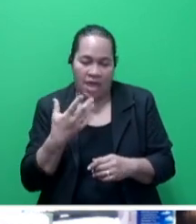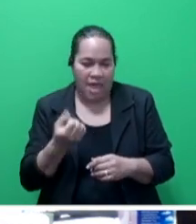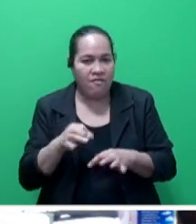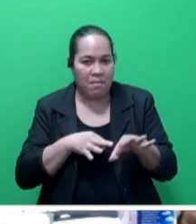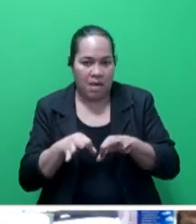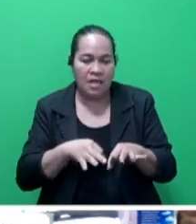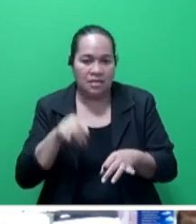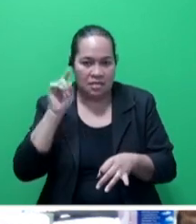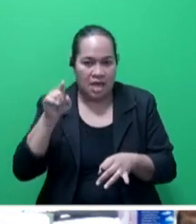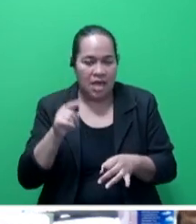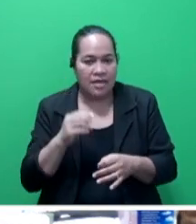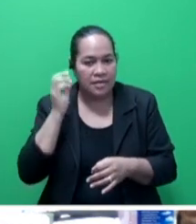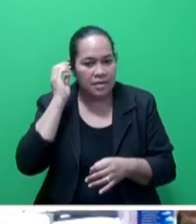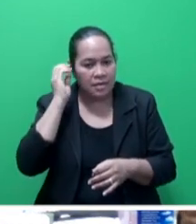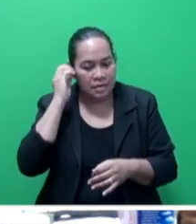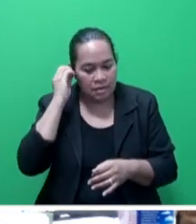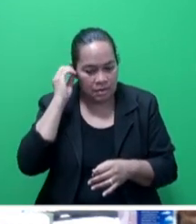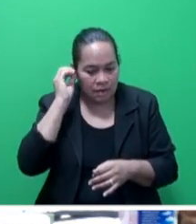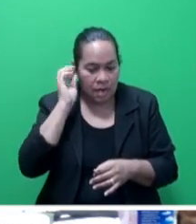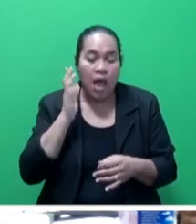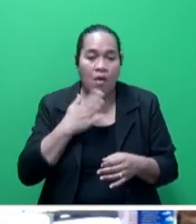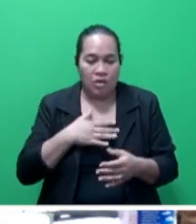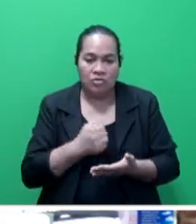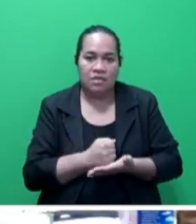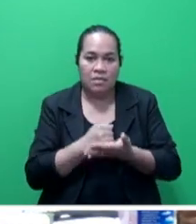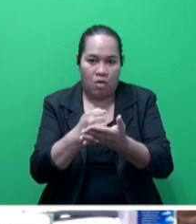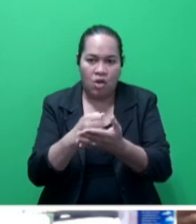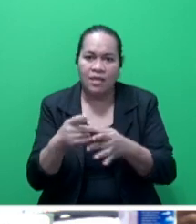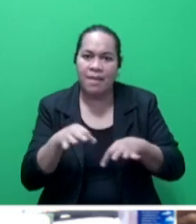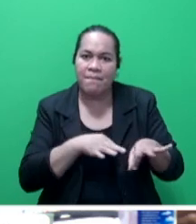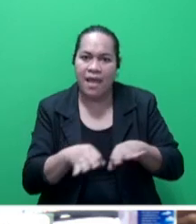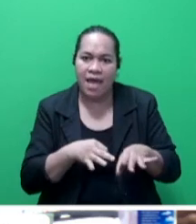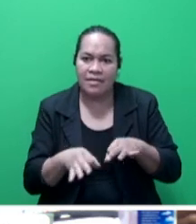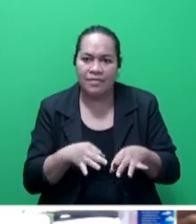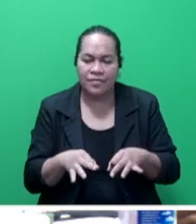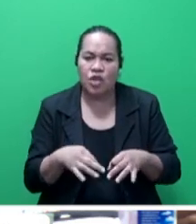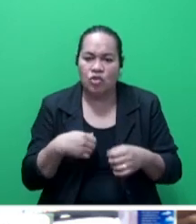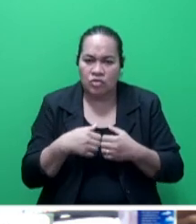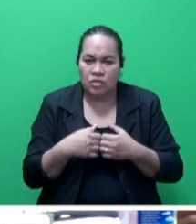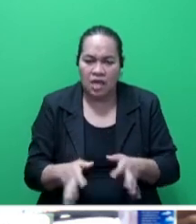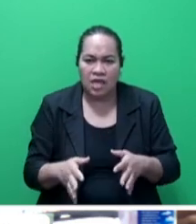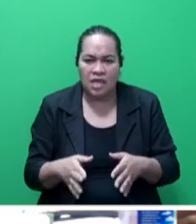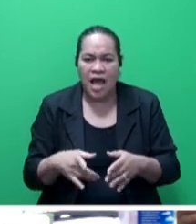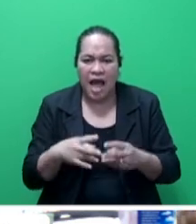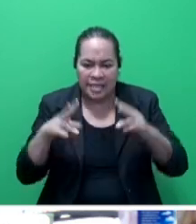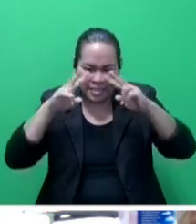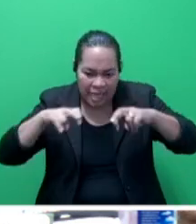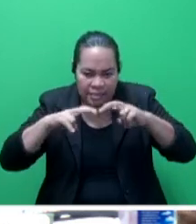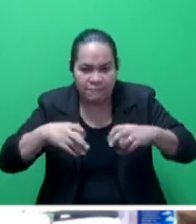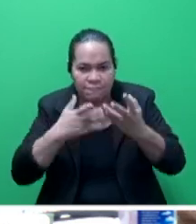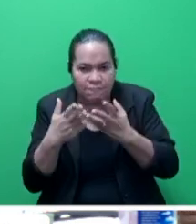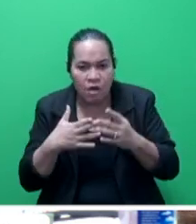Speaker, sir. I wish to lend my support and appreciation on the plan to commence a pre-feasibility study in the construction